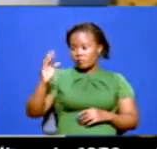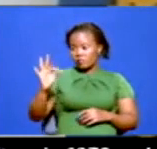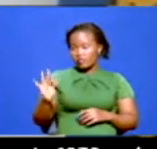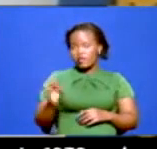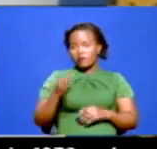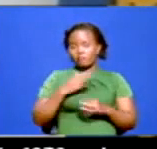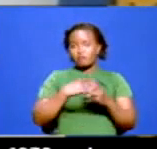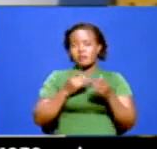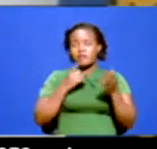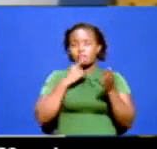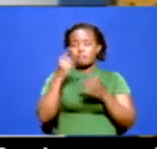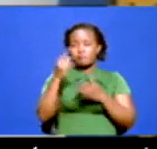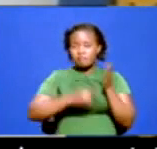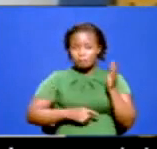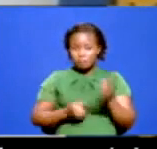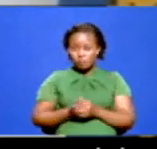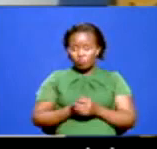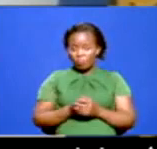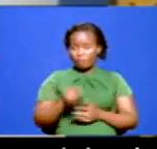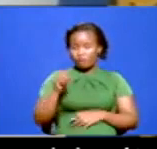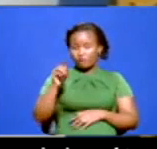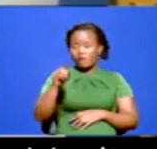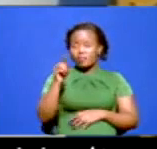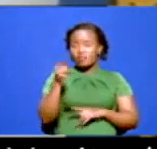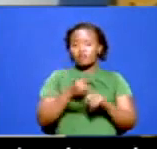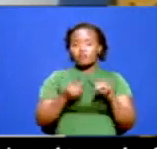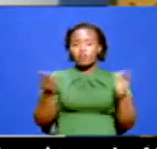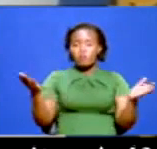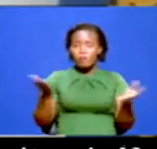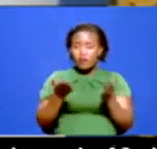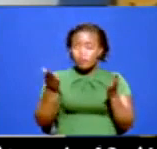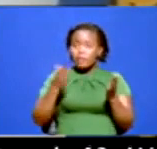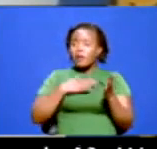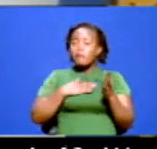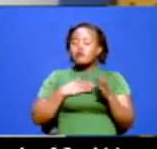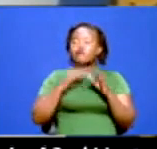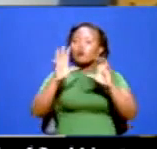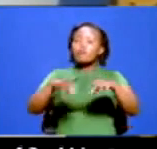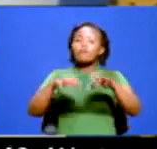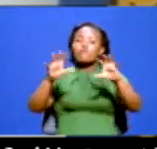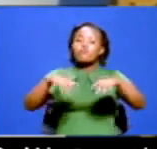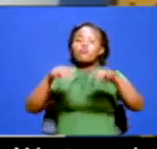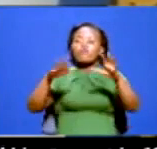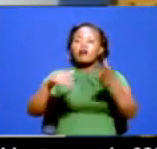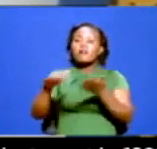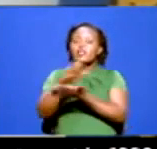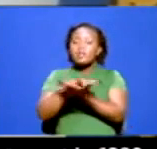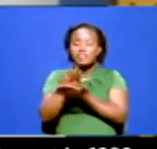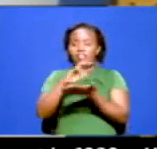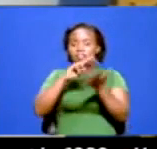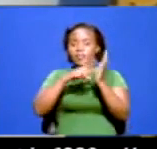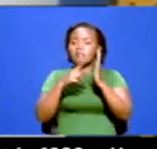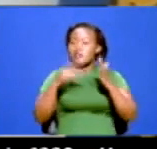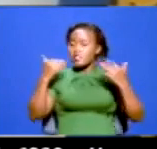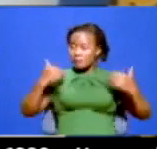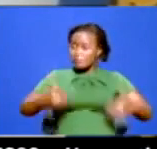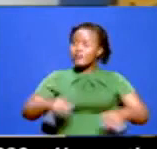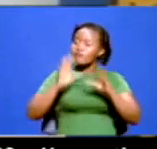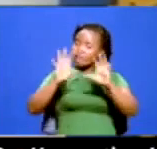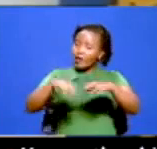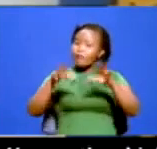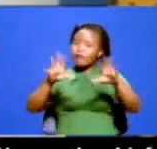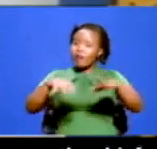earlier, comes from a farming area of Nyandarua. Yeah. So CDF does the farming. I